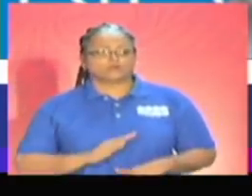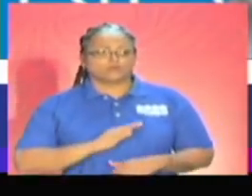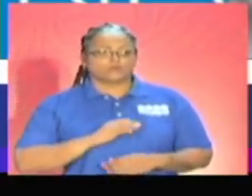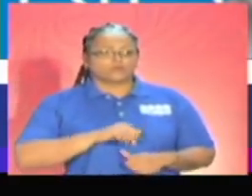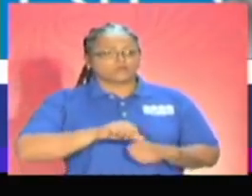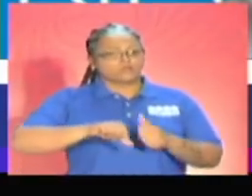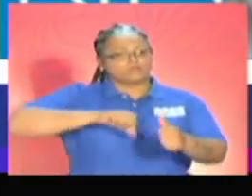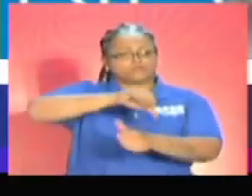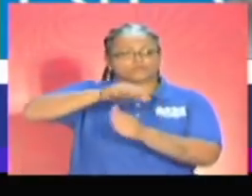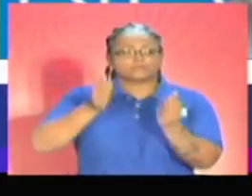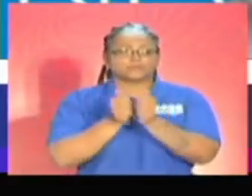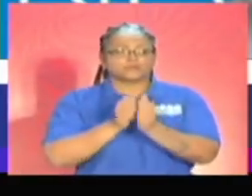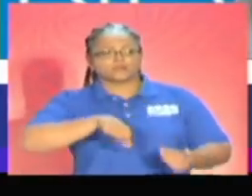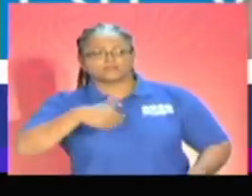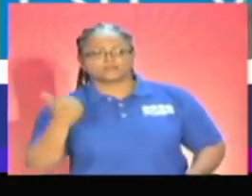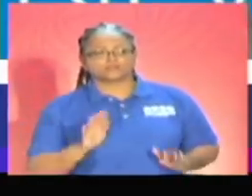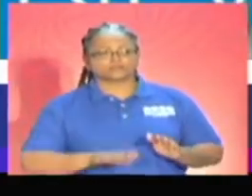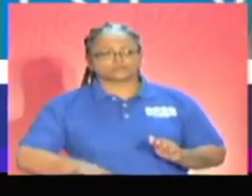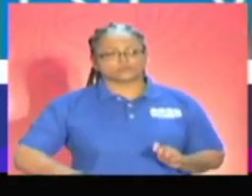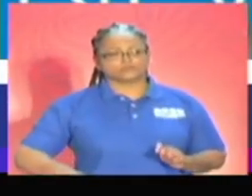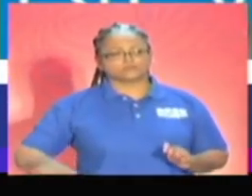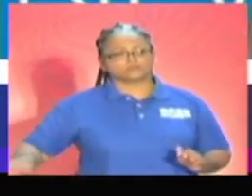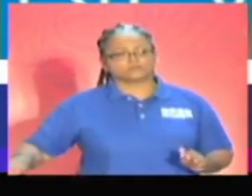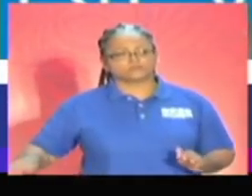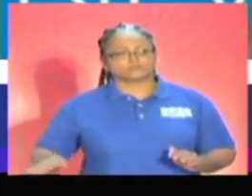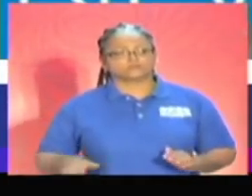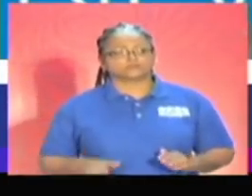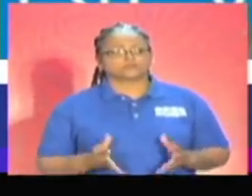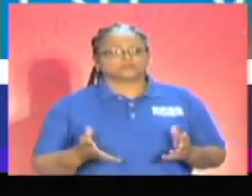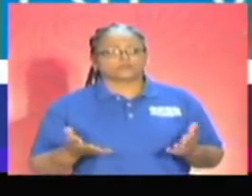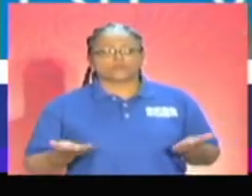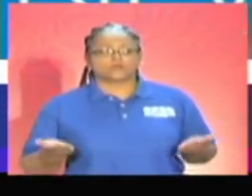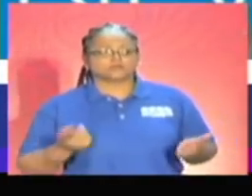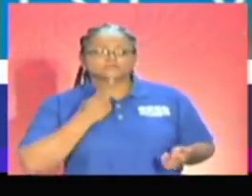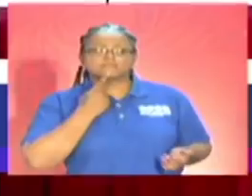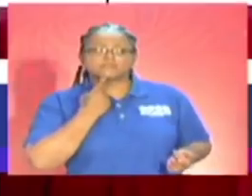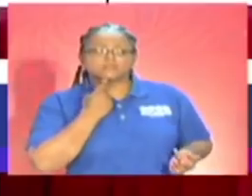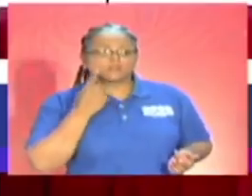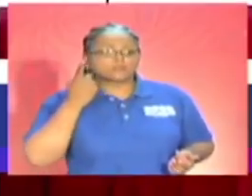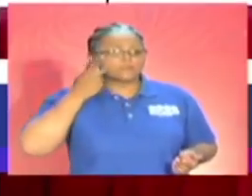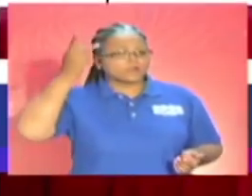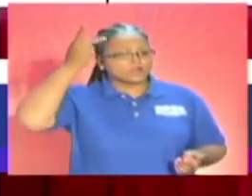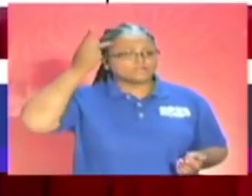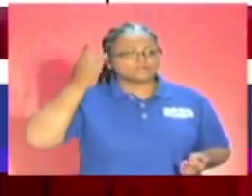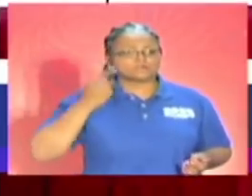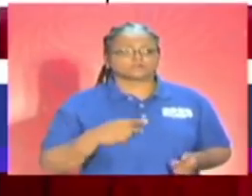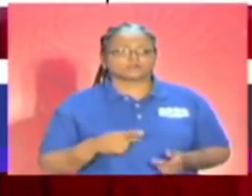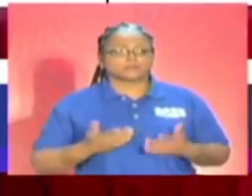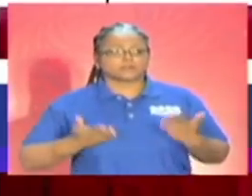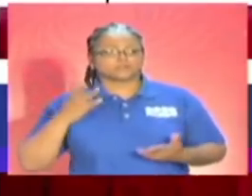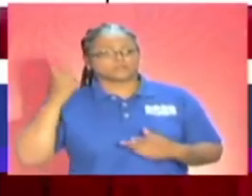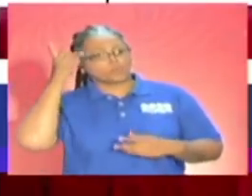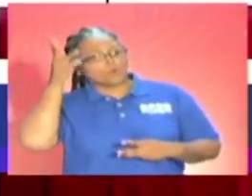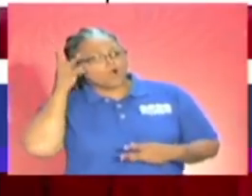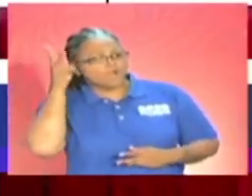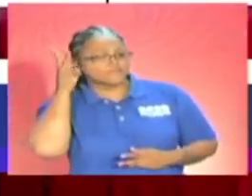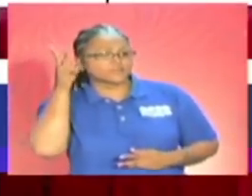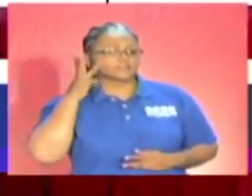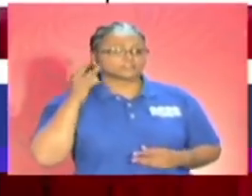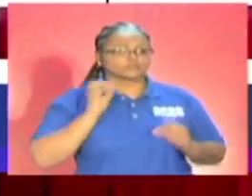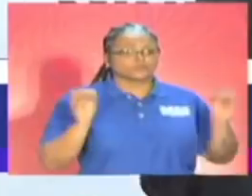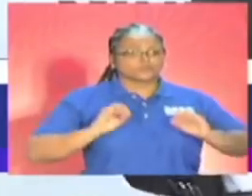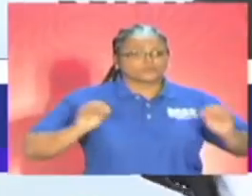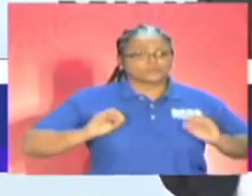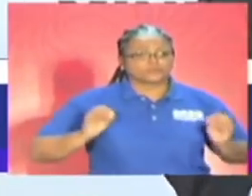know, have concern about that aspect of it? Yeah, so thanks very much, Brian. So when you look at that press release,